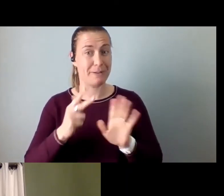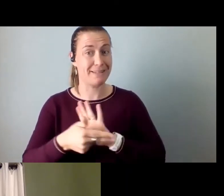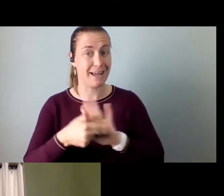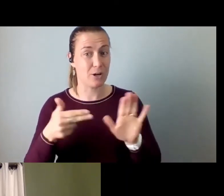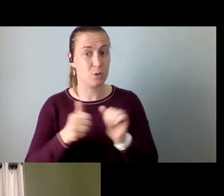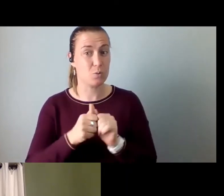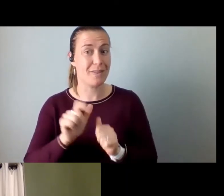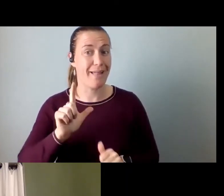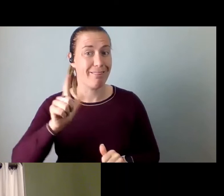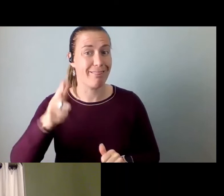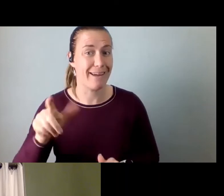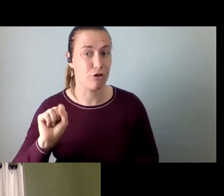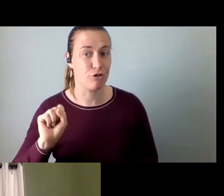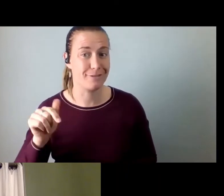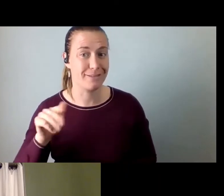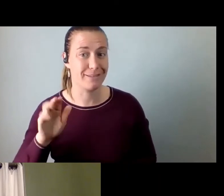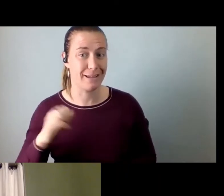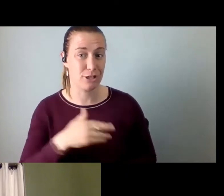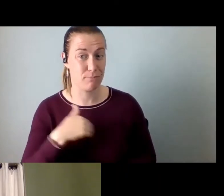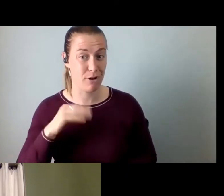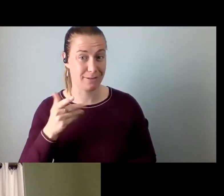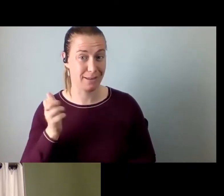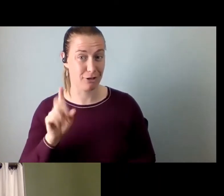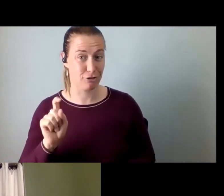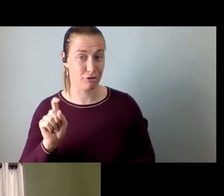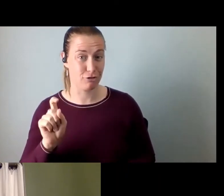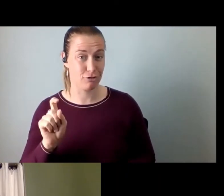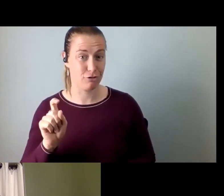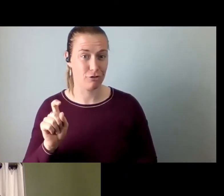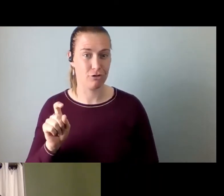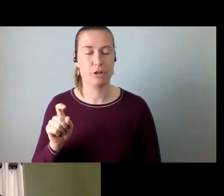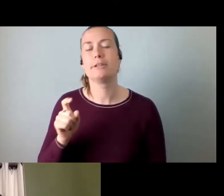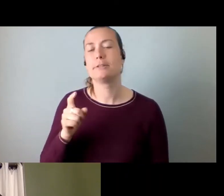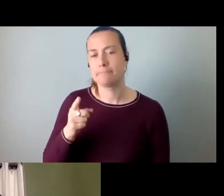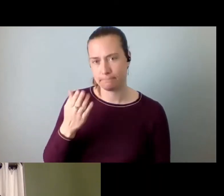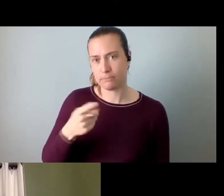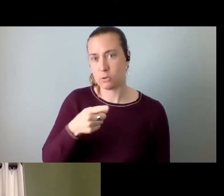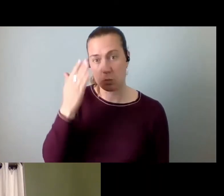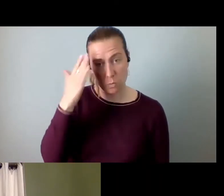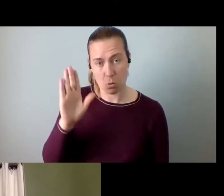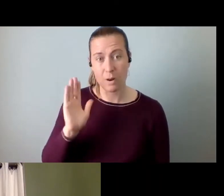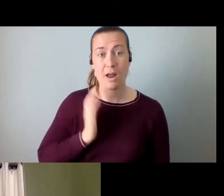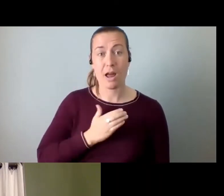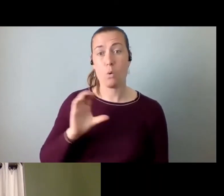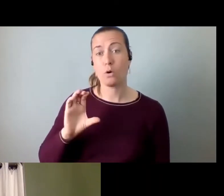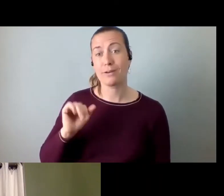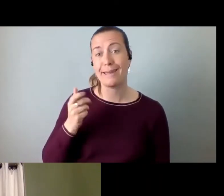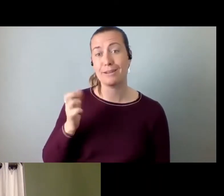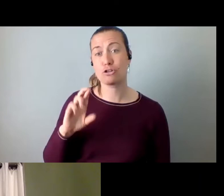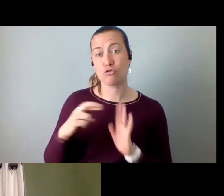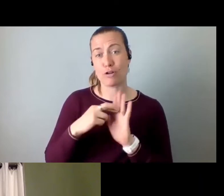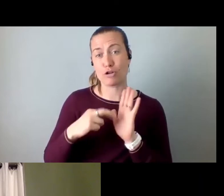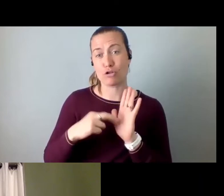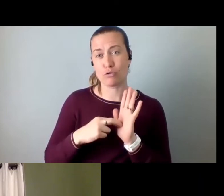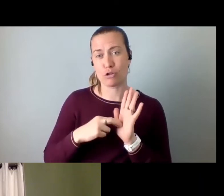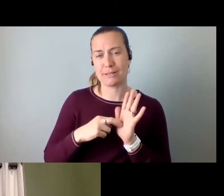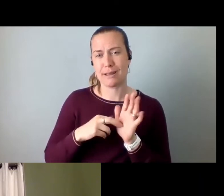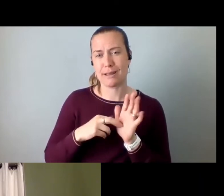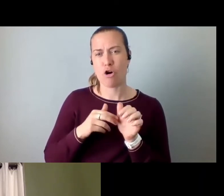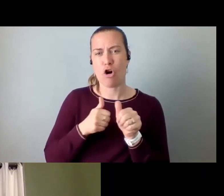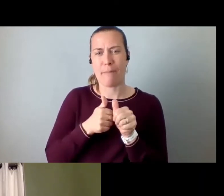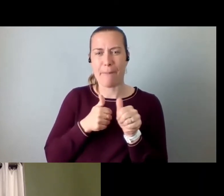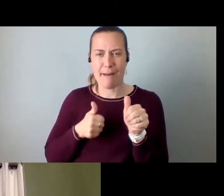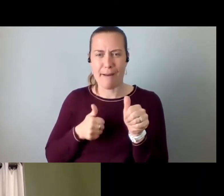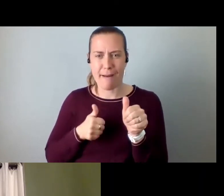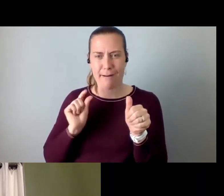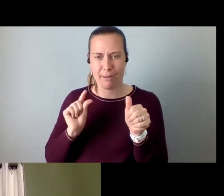breast cancer? Well, for those of you who don't know, our cancer registries lag behind a little bit, and they